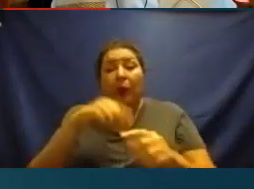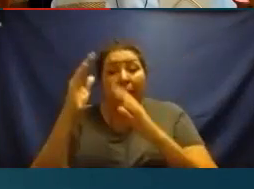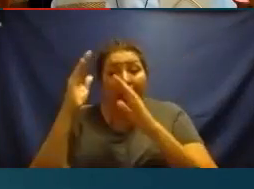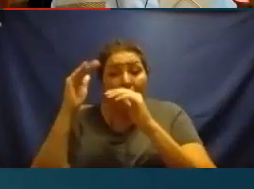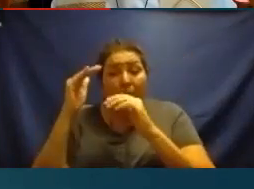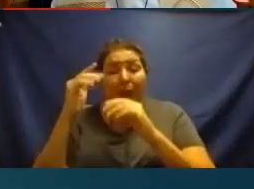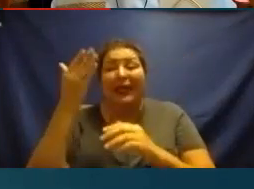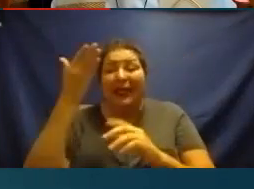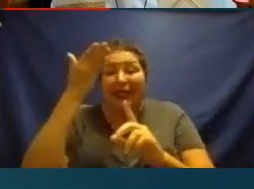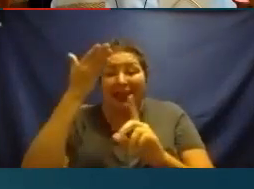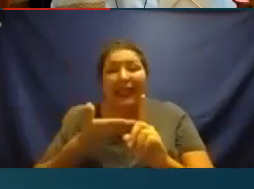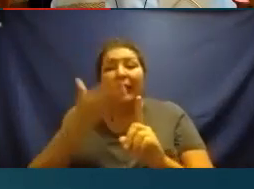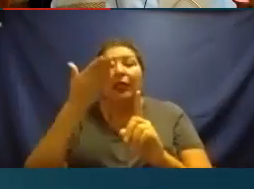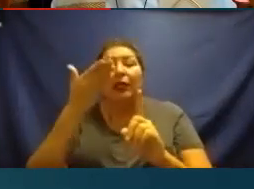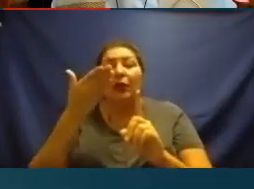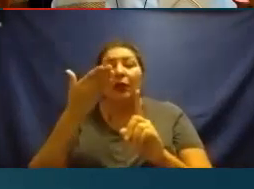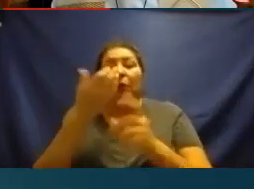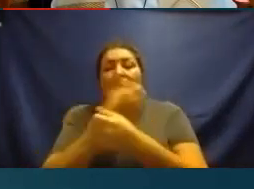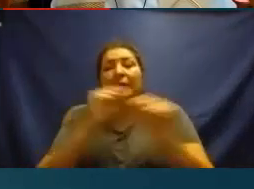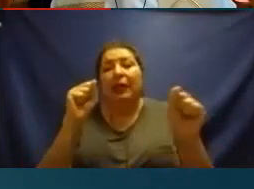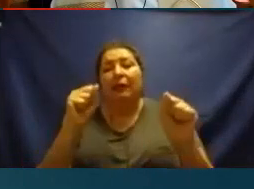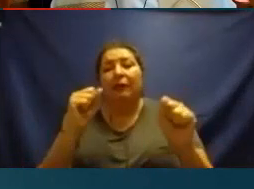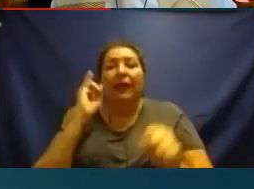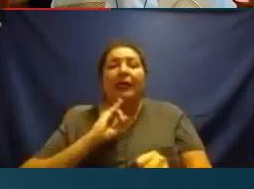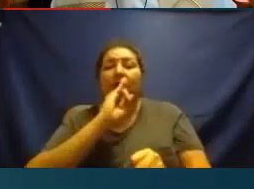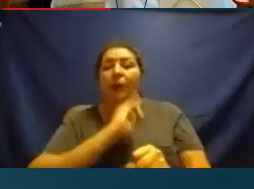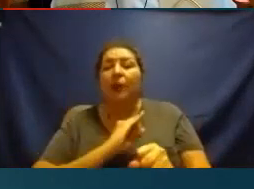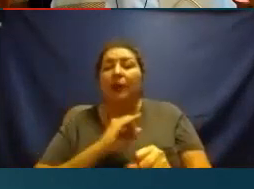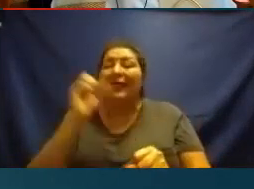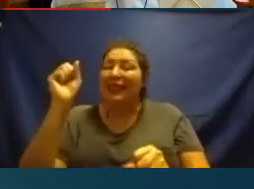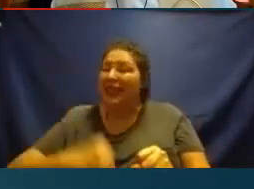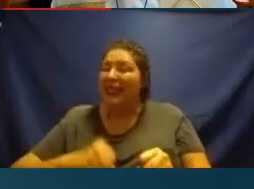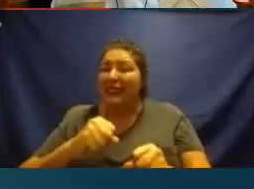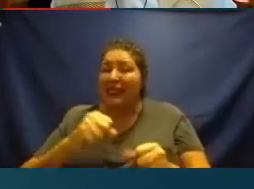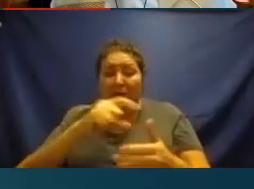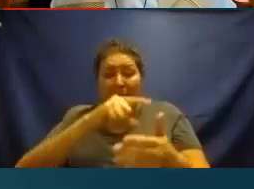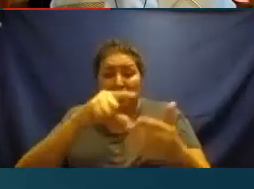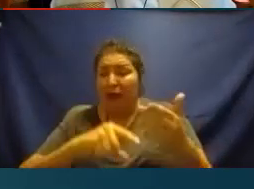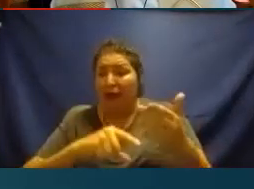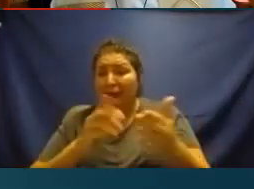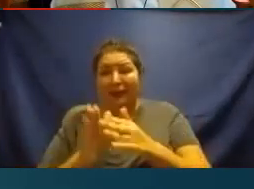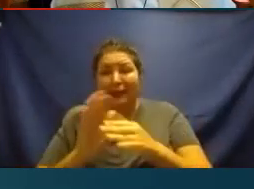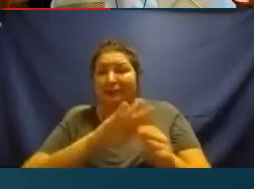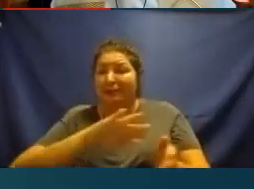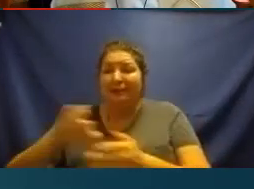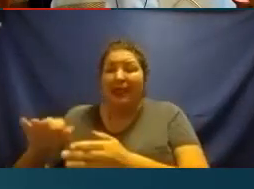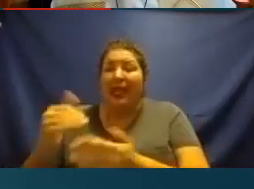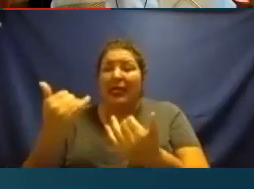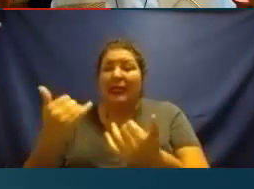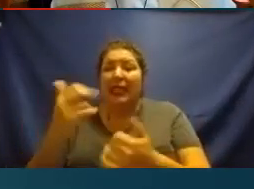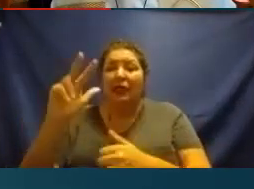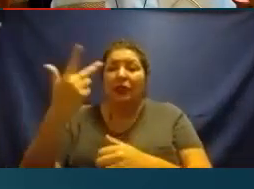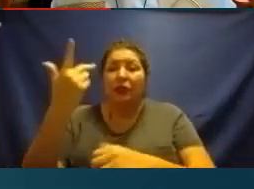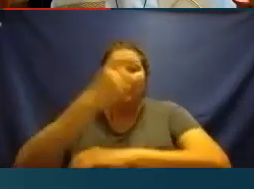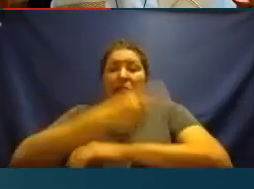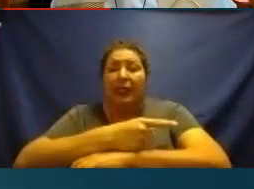was the one to redeem Israel. Yes, and besides all this, it is now the third day since these things have